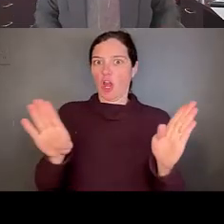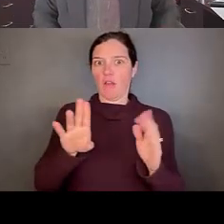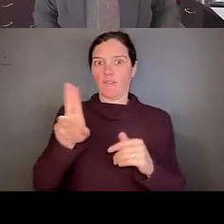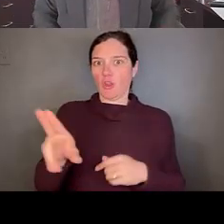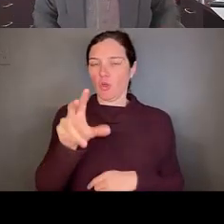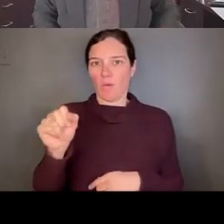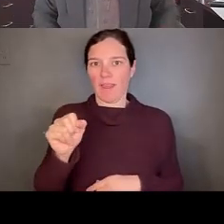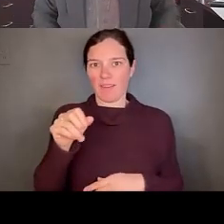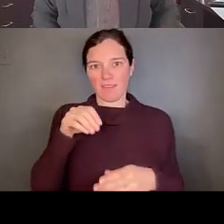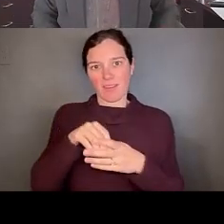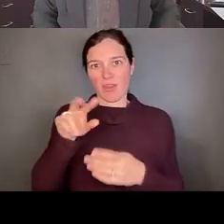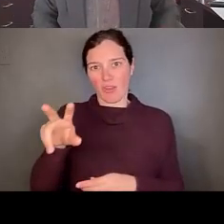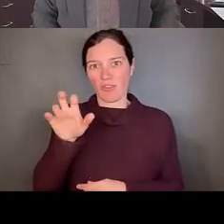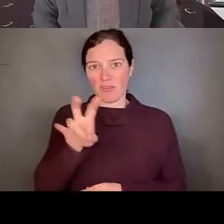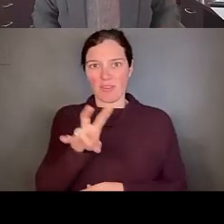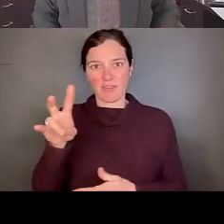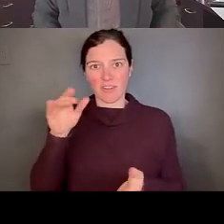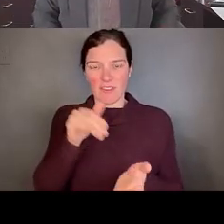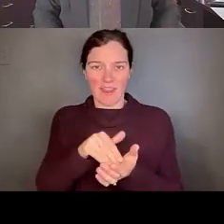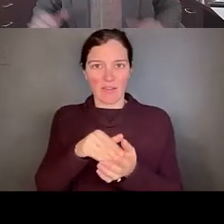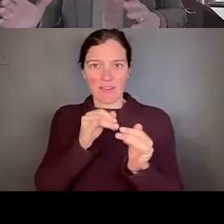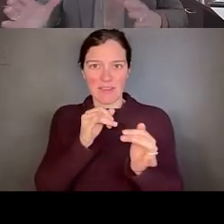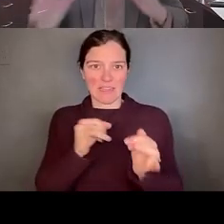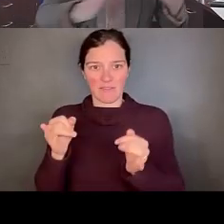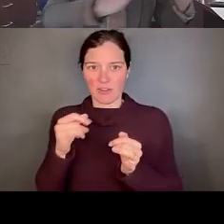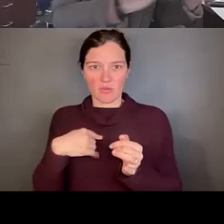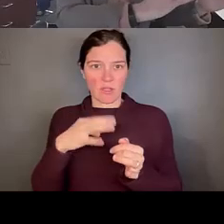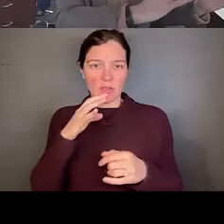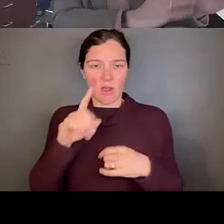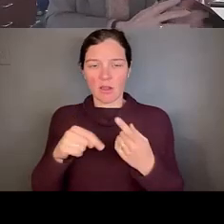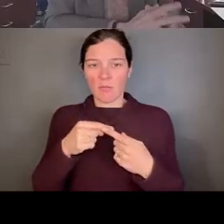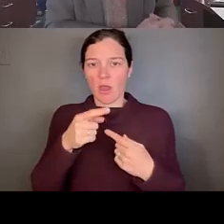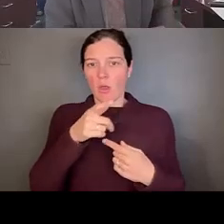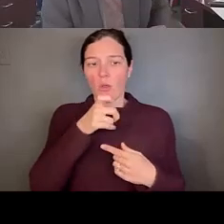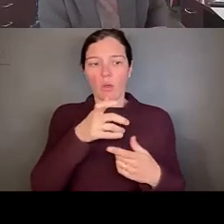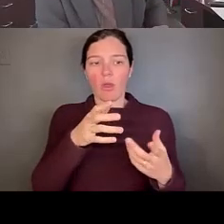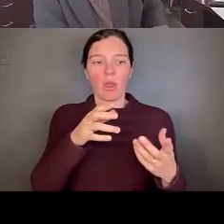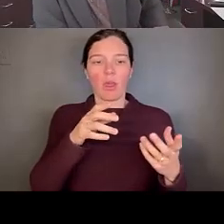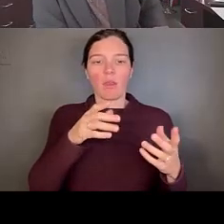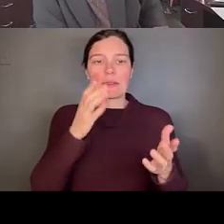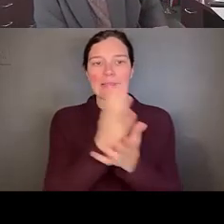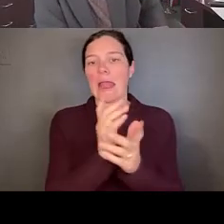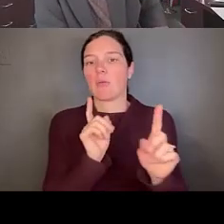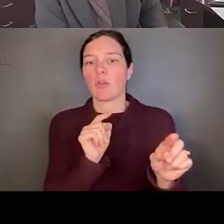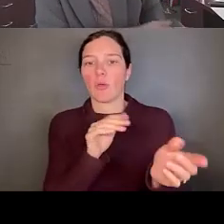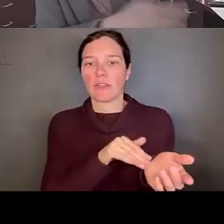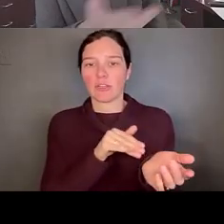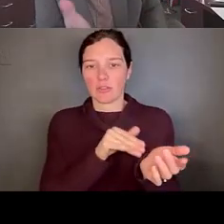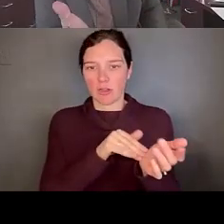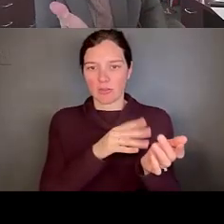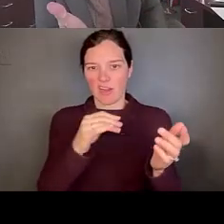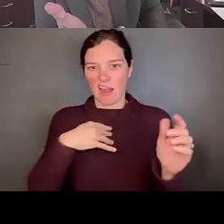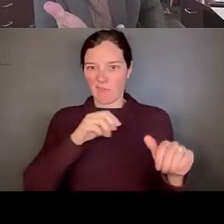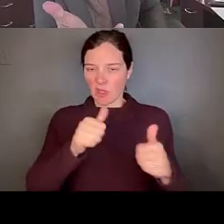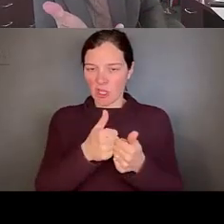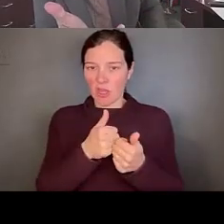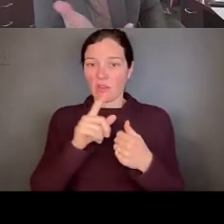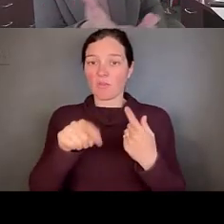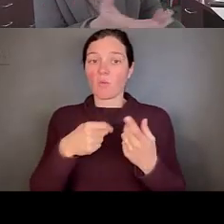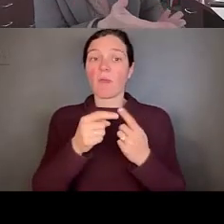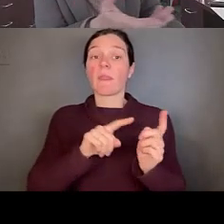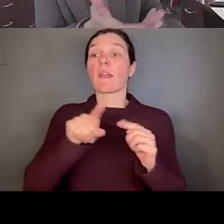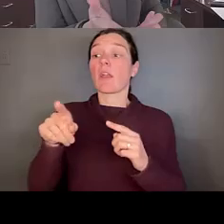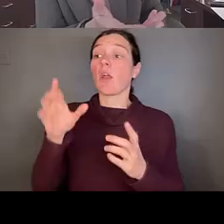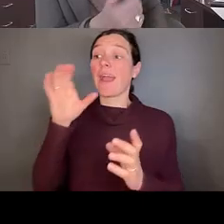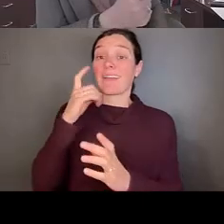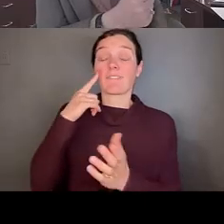that 377,000 individuals that we're talking about here, those that fall off the rosters and have that a challenge. And when that happens and they go to seek